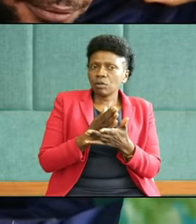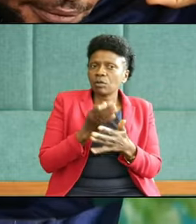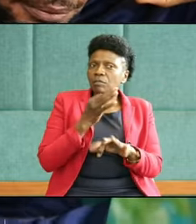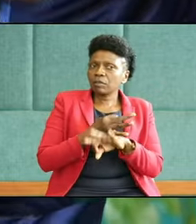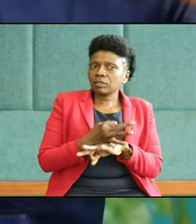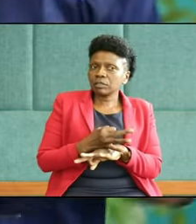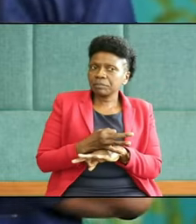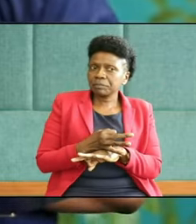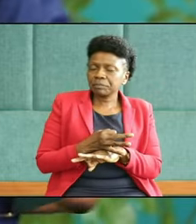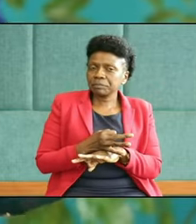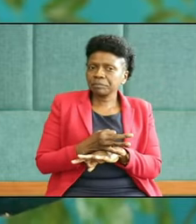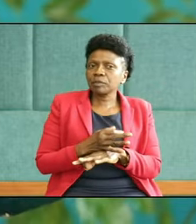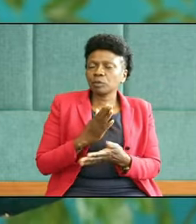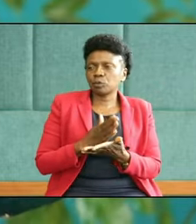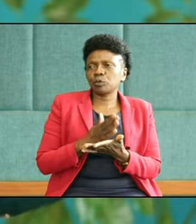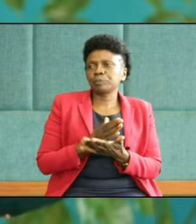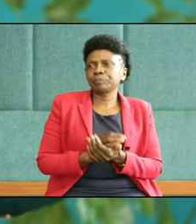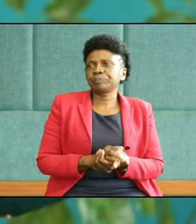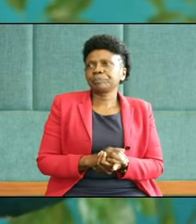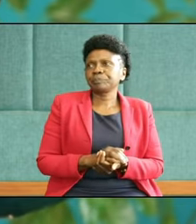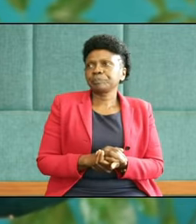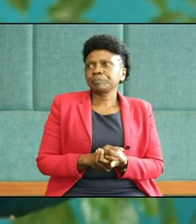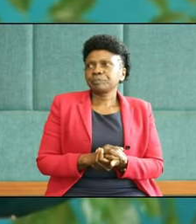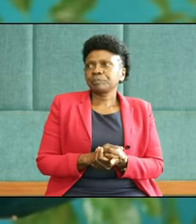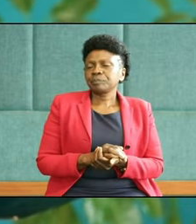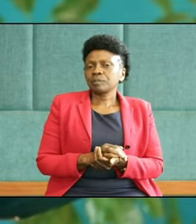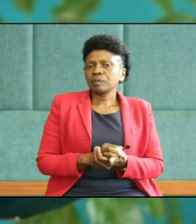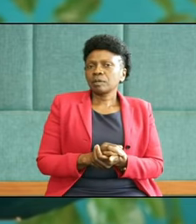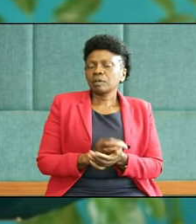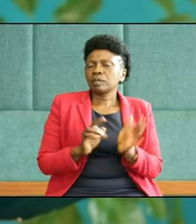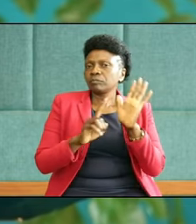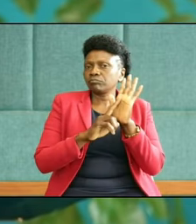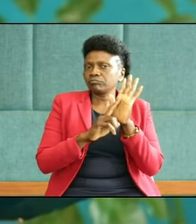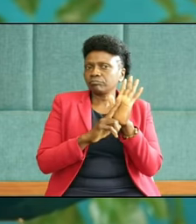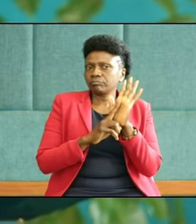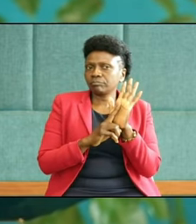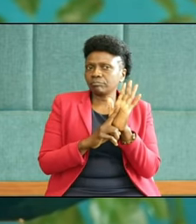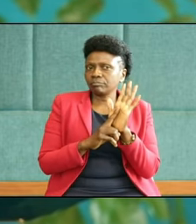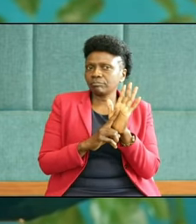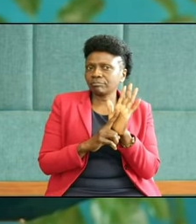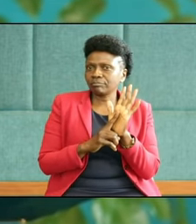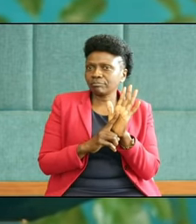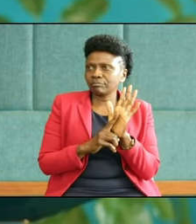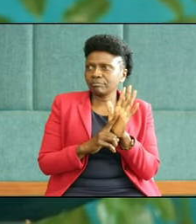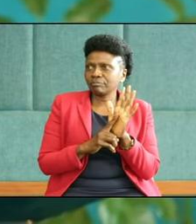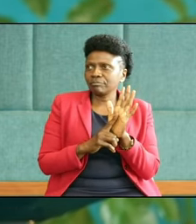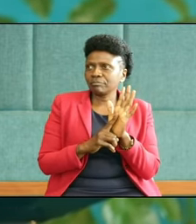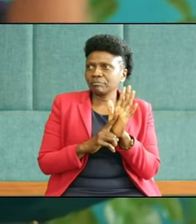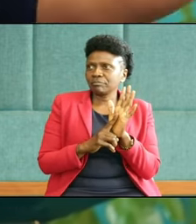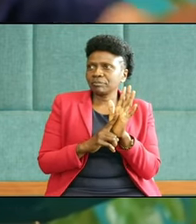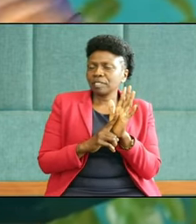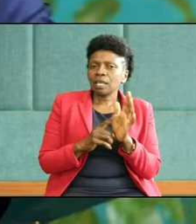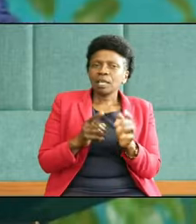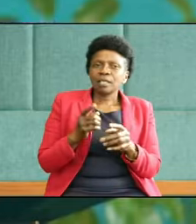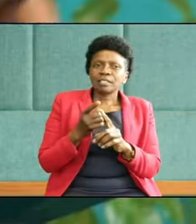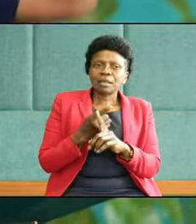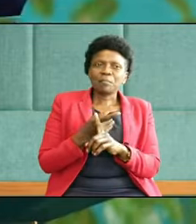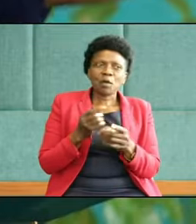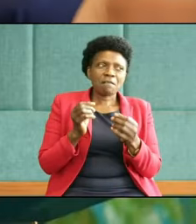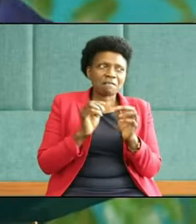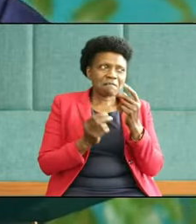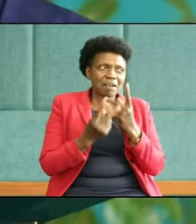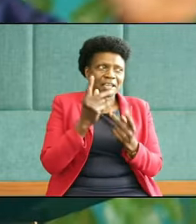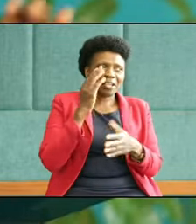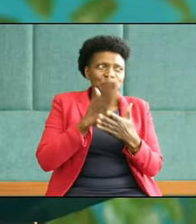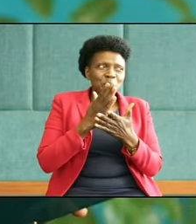false? That's a weak one. You just had demonstration. You had fire. So I'm here to pick some of your fire. True or